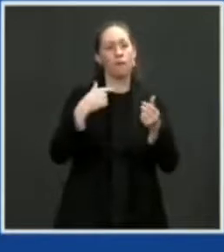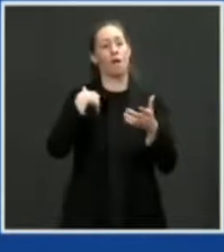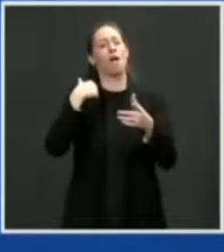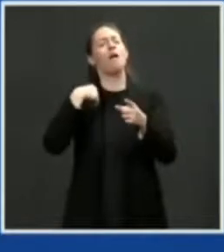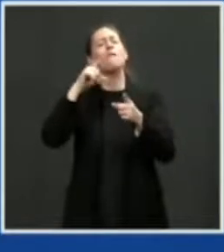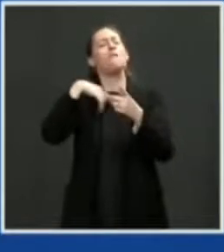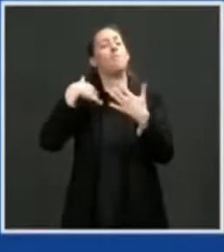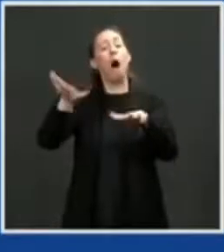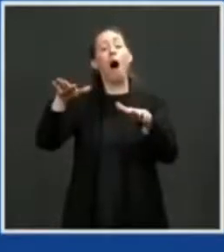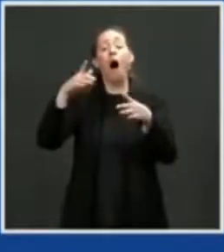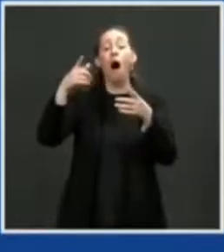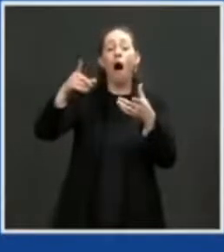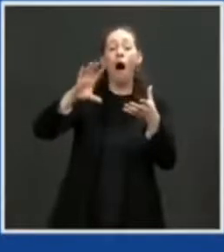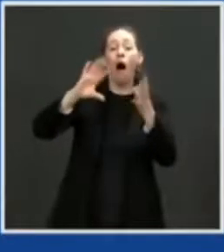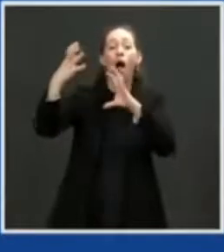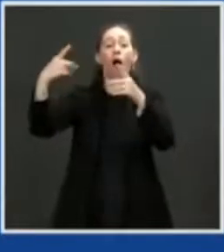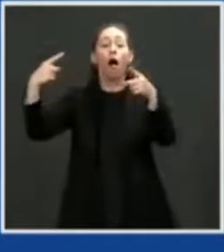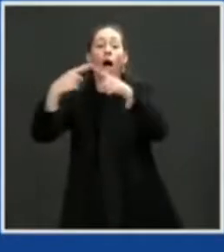division.